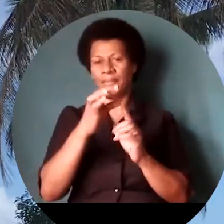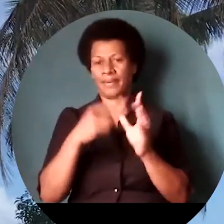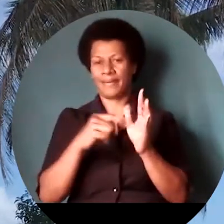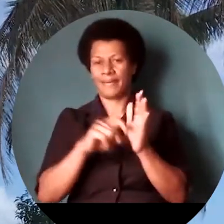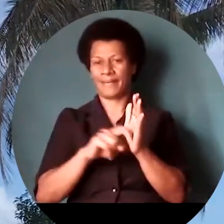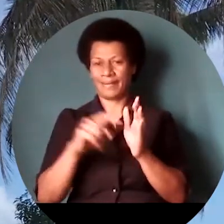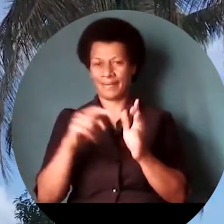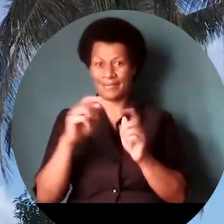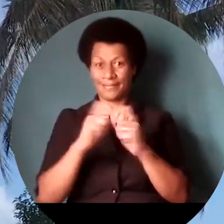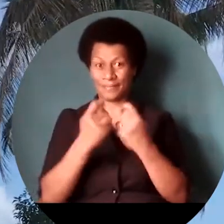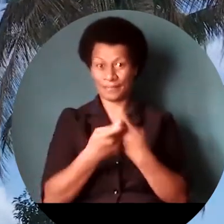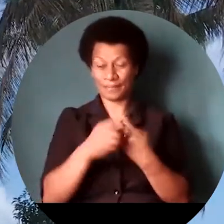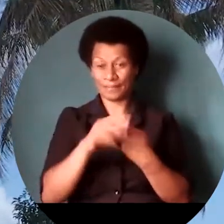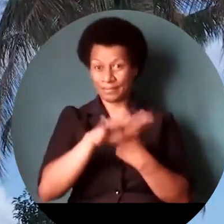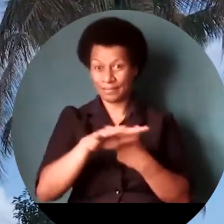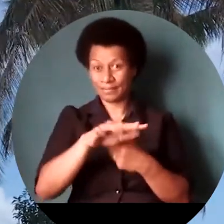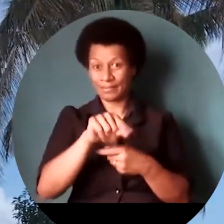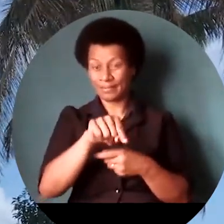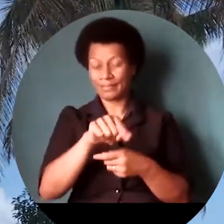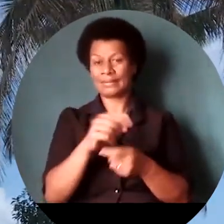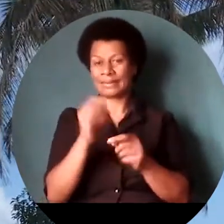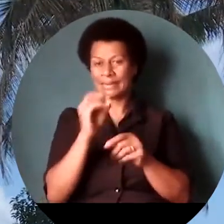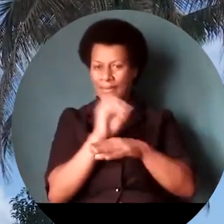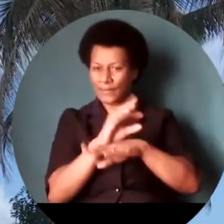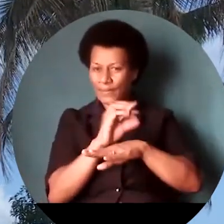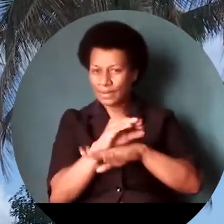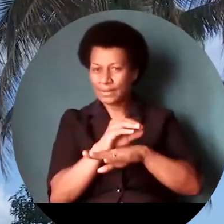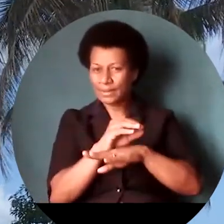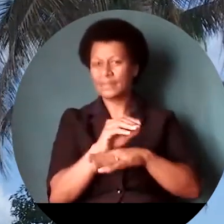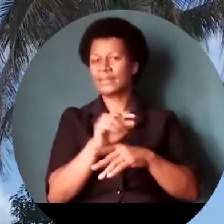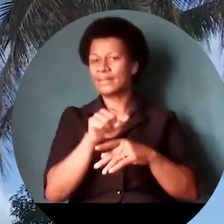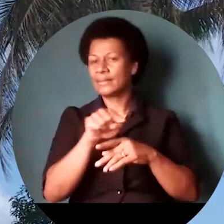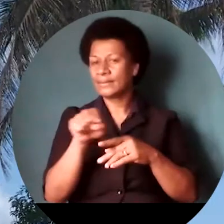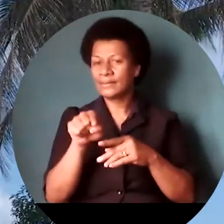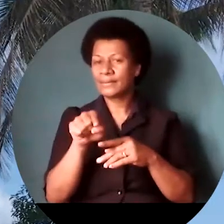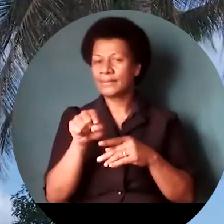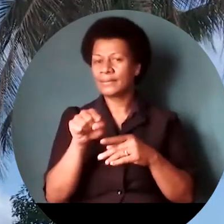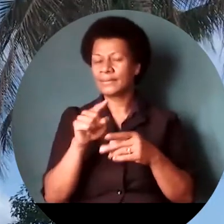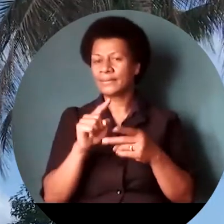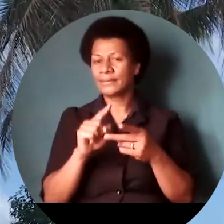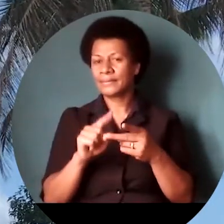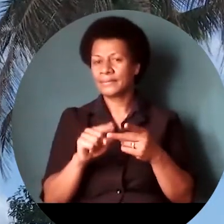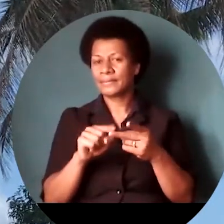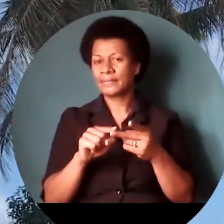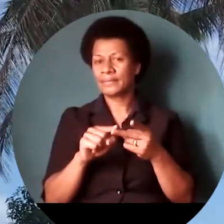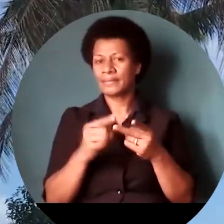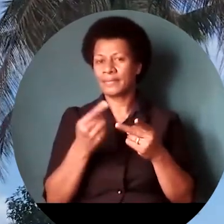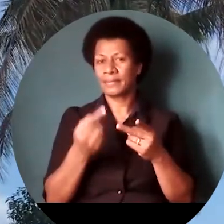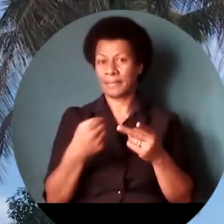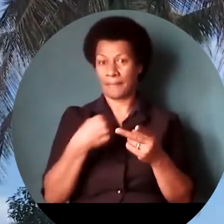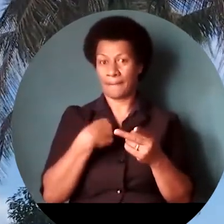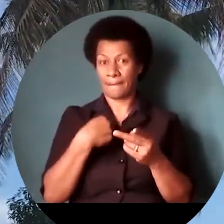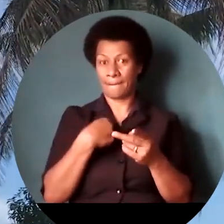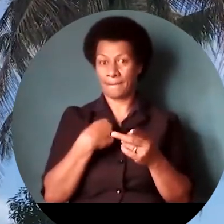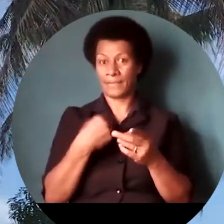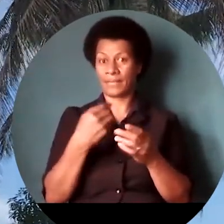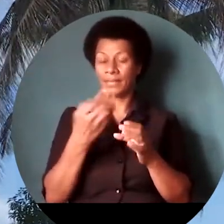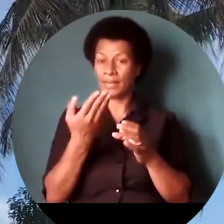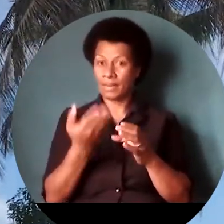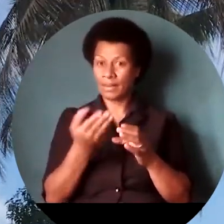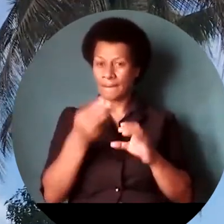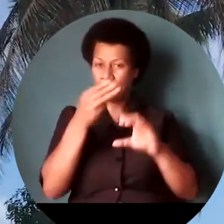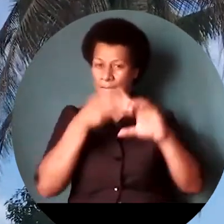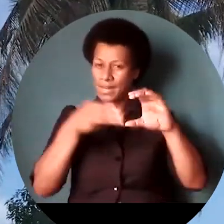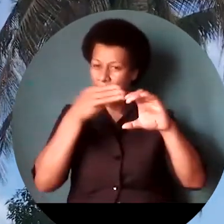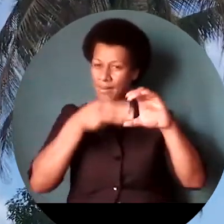FNU PARG as the Multimedia Specialist, as well as Advisor on Nutrition and Wellbeing. As